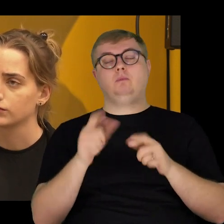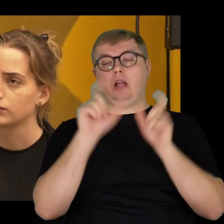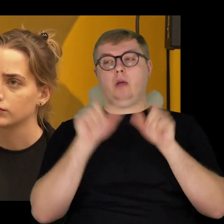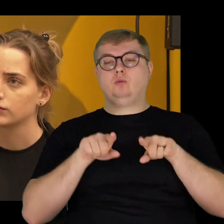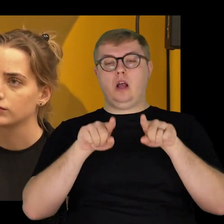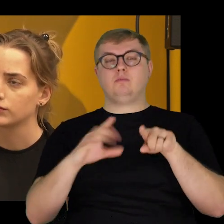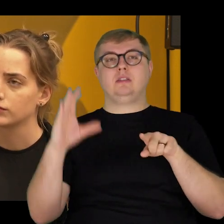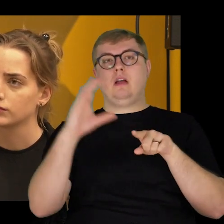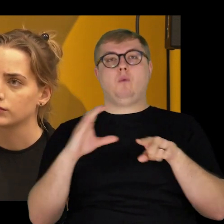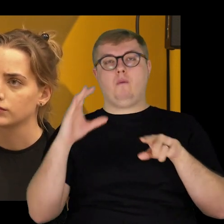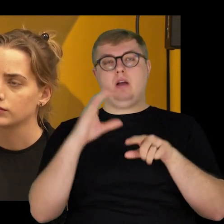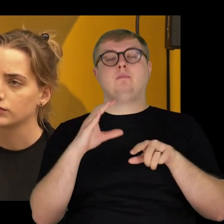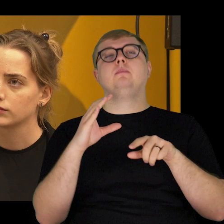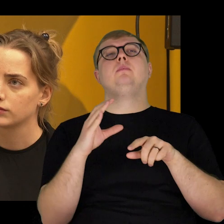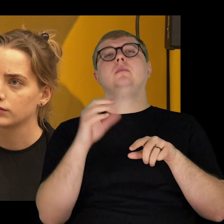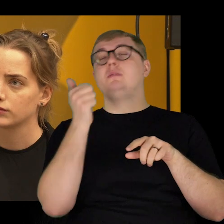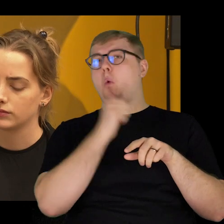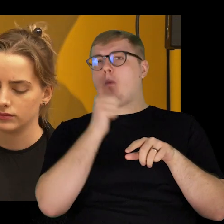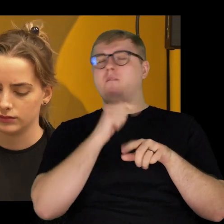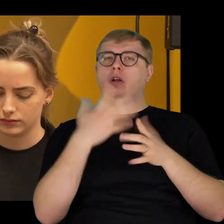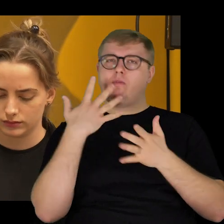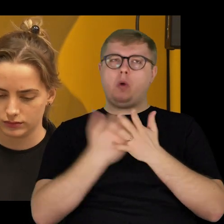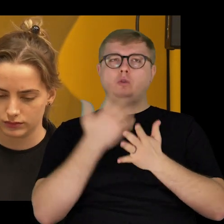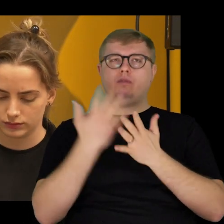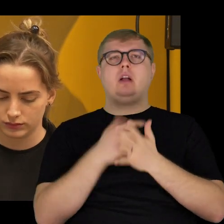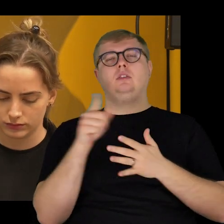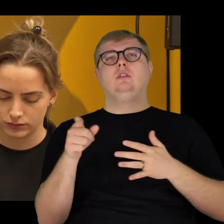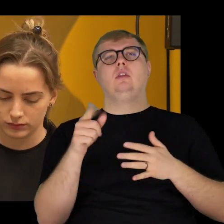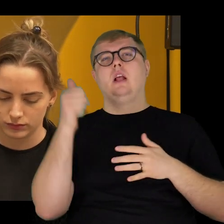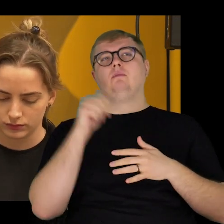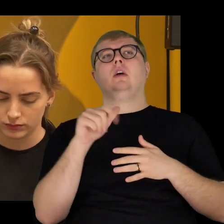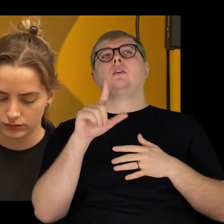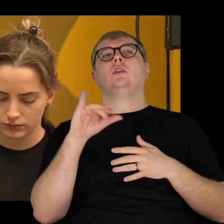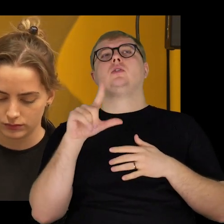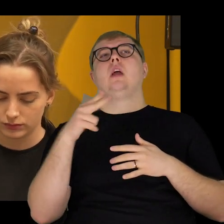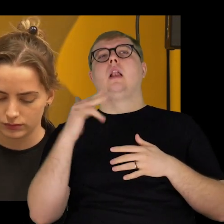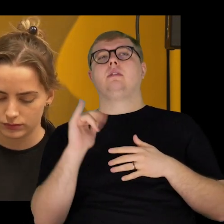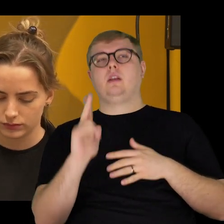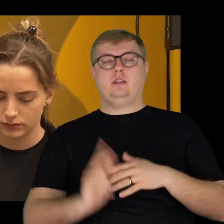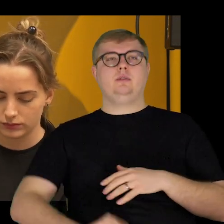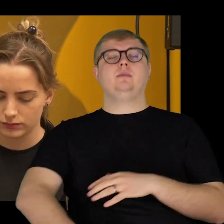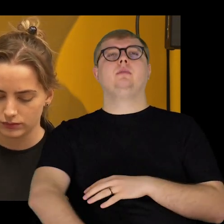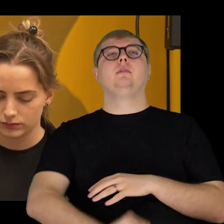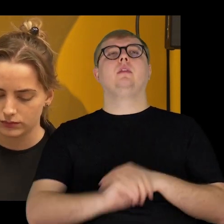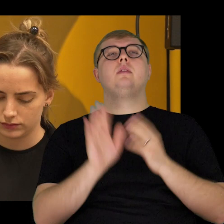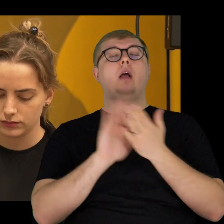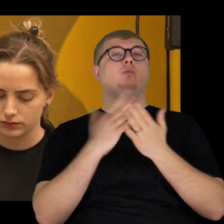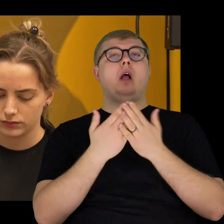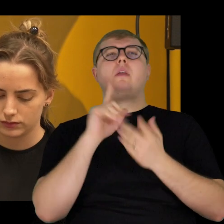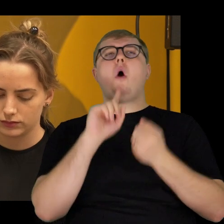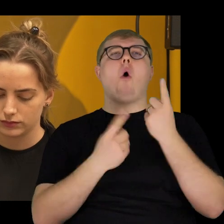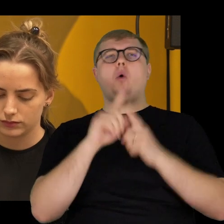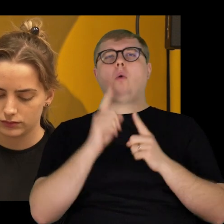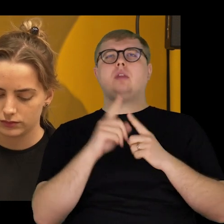and they have what they call a herbarium, which is where Botanic Gardens have traditionally kind of held